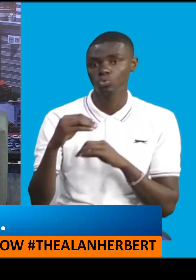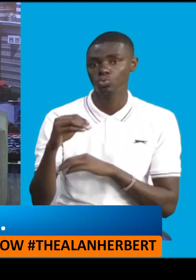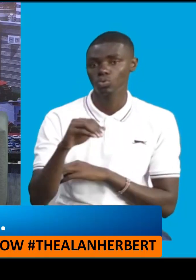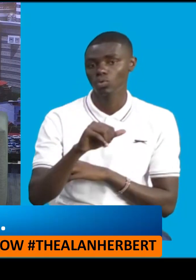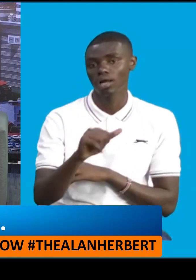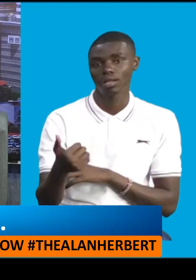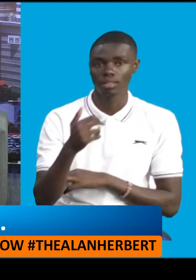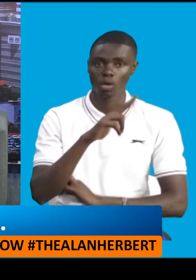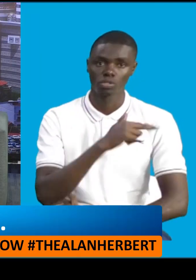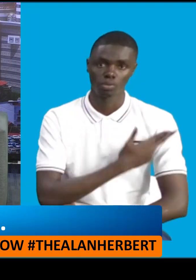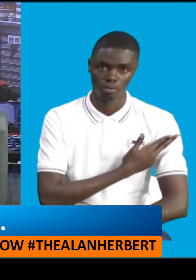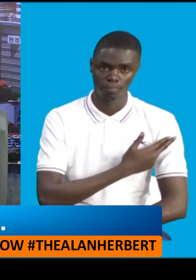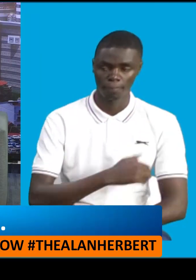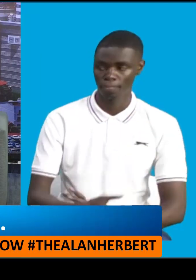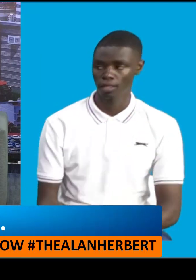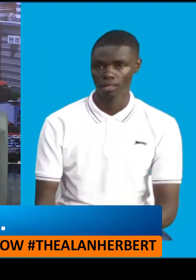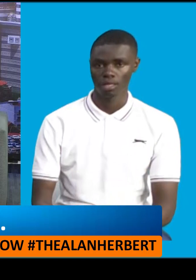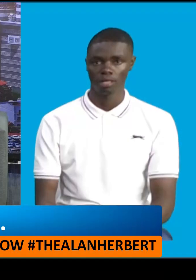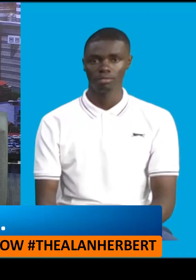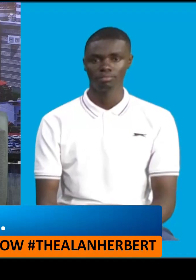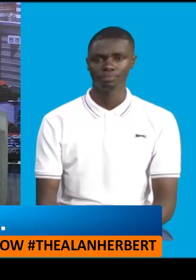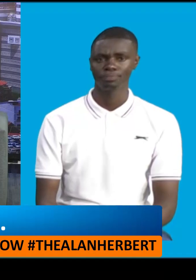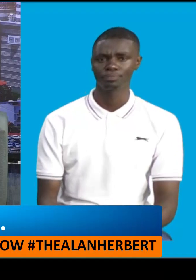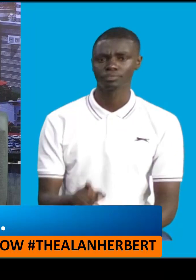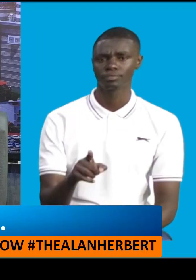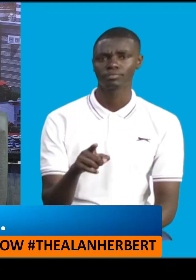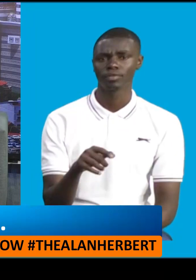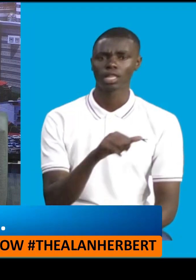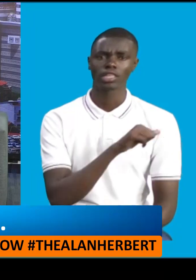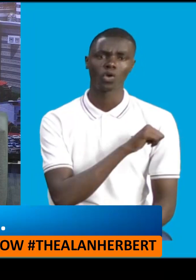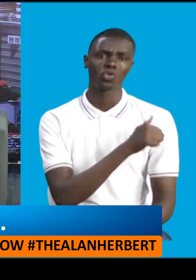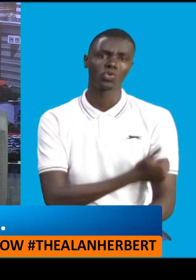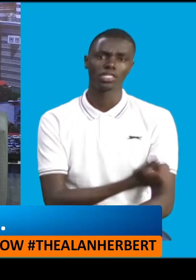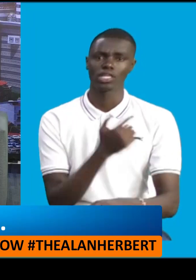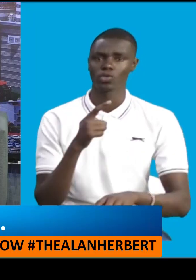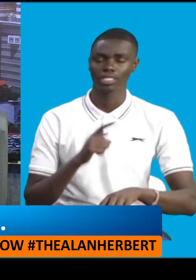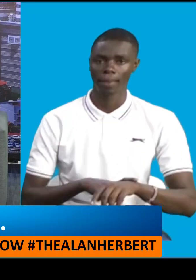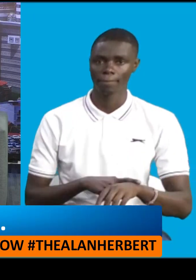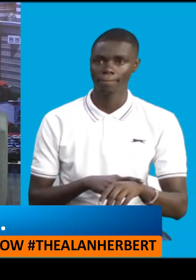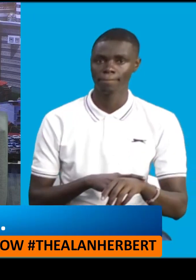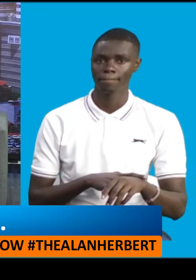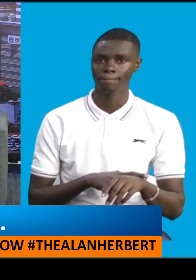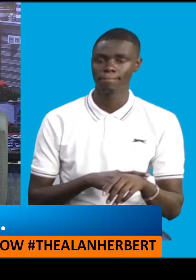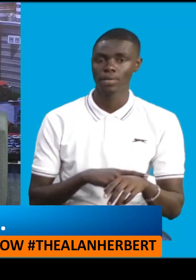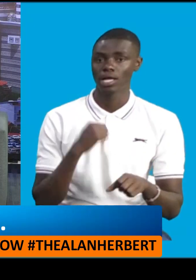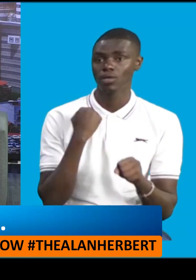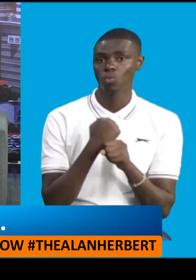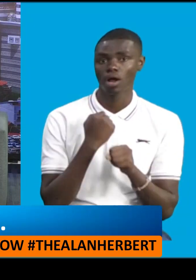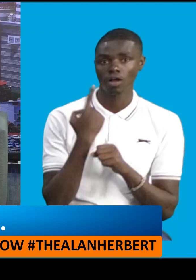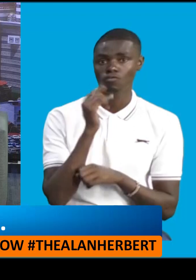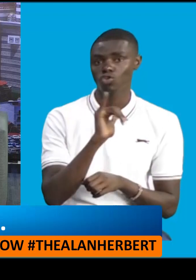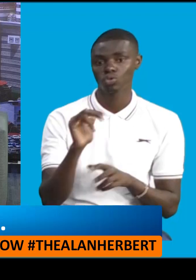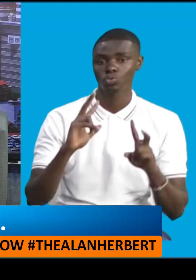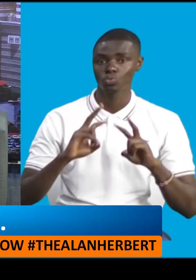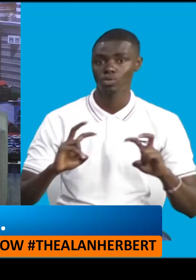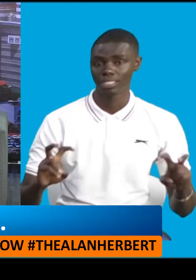another hospital. And does this work, the authorization time speeds, does it also work